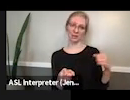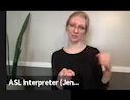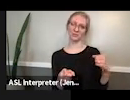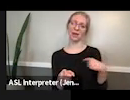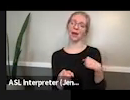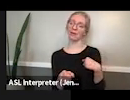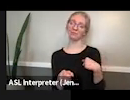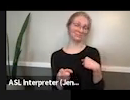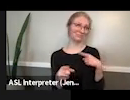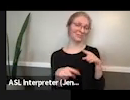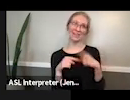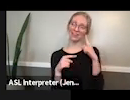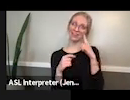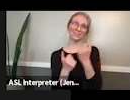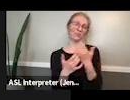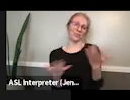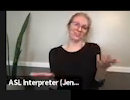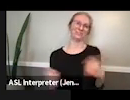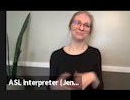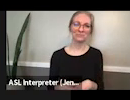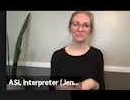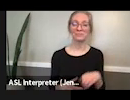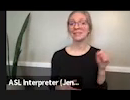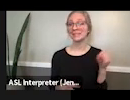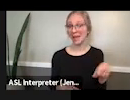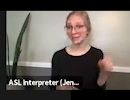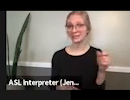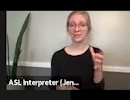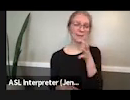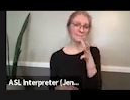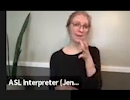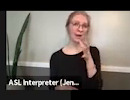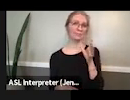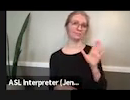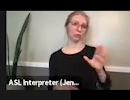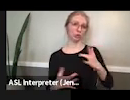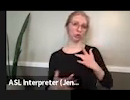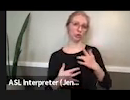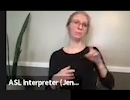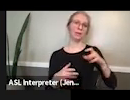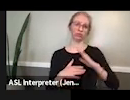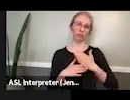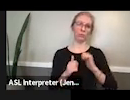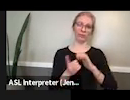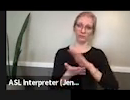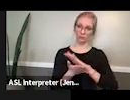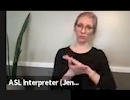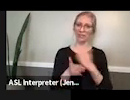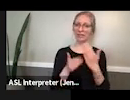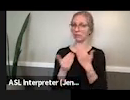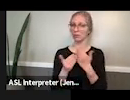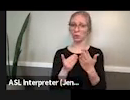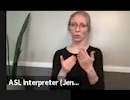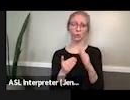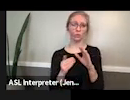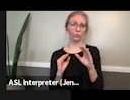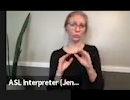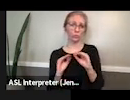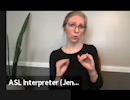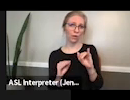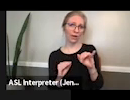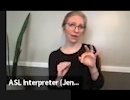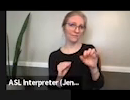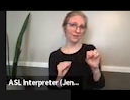think of everything. Yes, mom's concerns need to be shared with school, even if there's no IFSP.